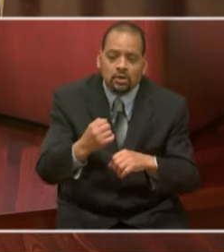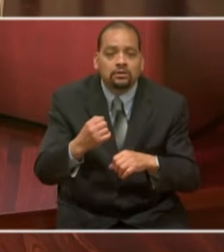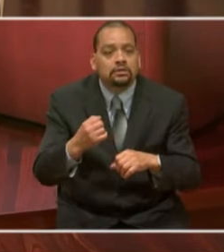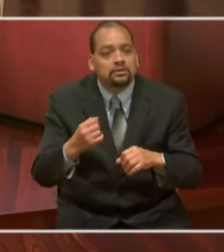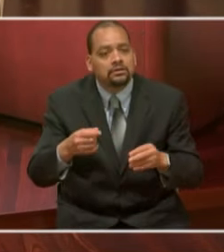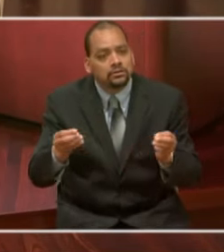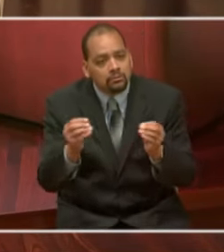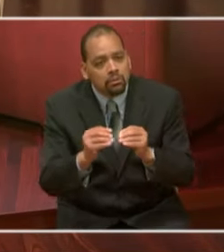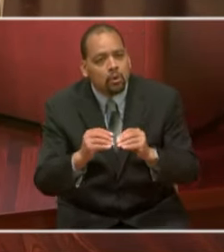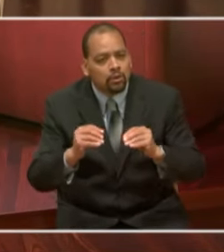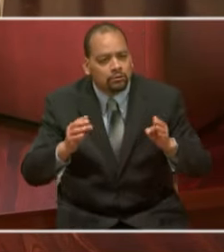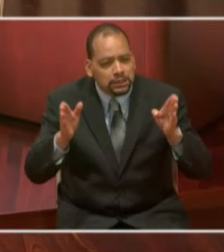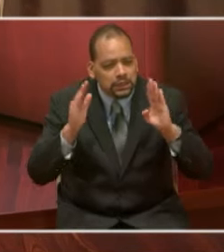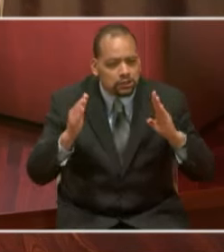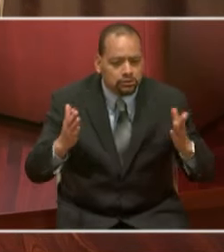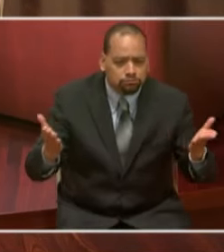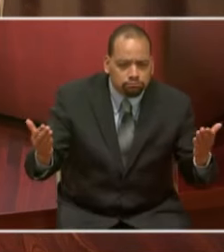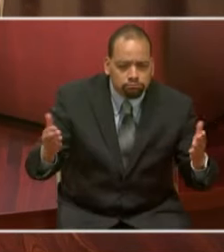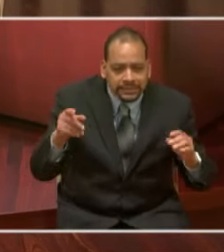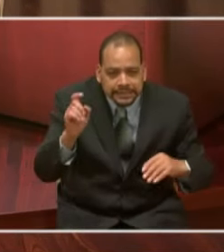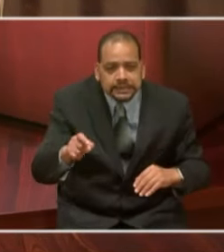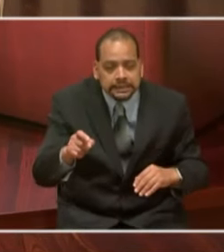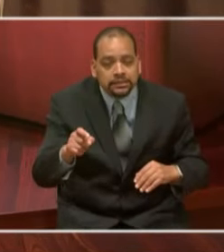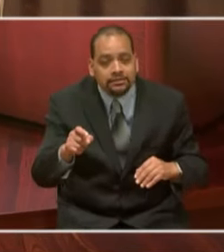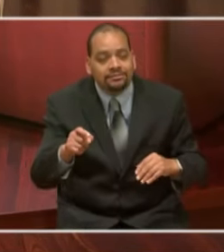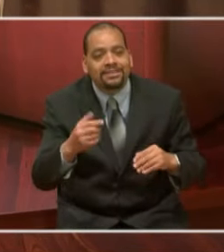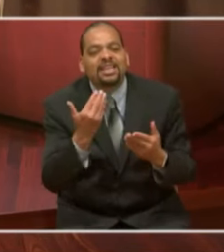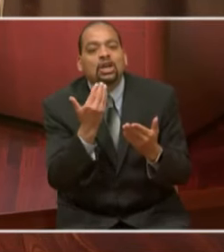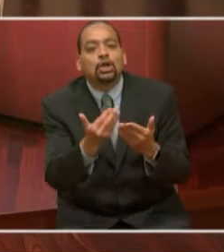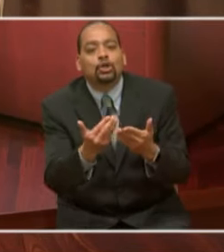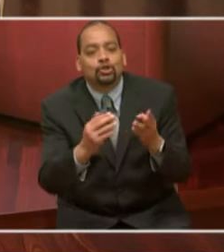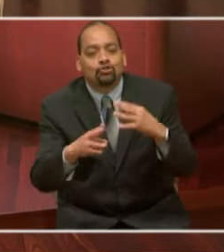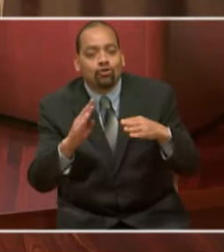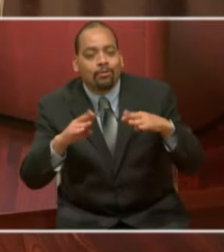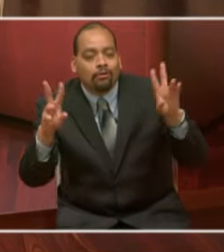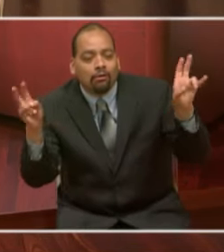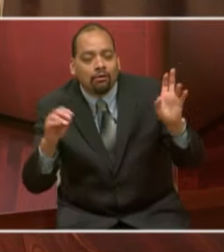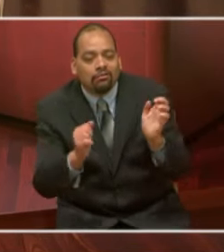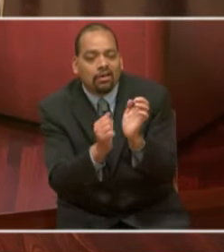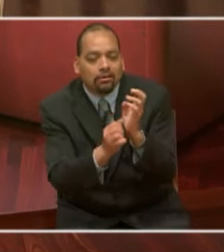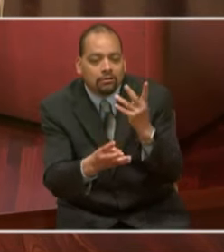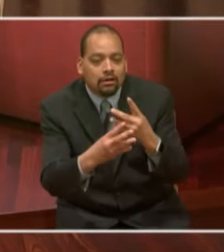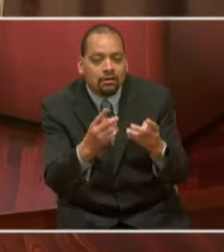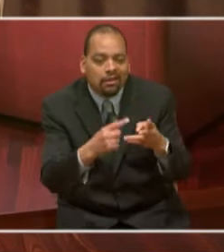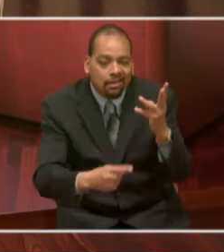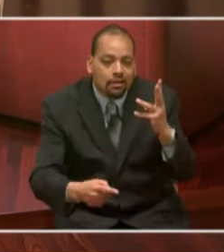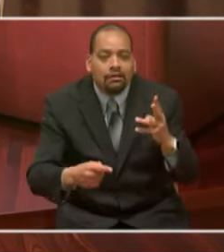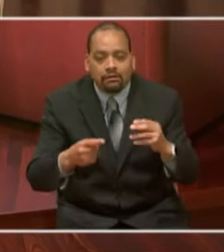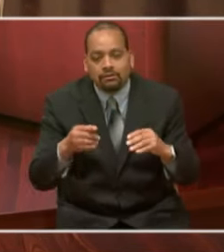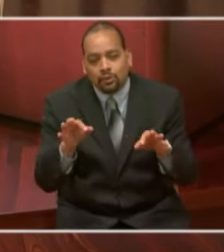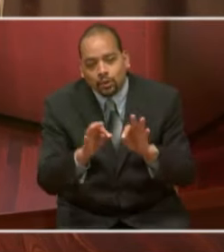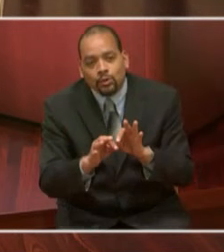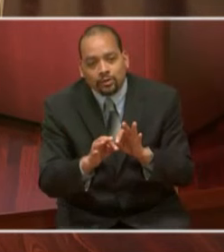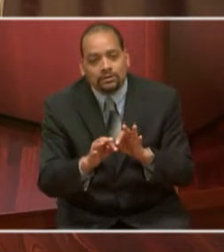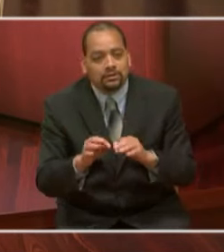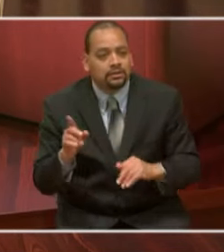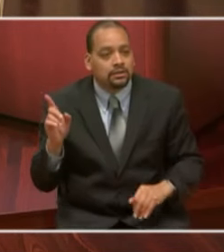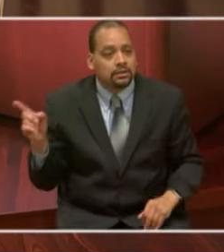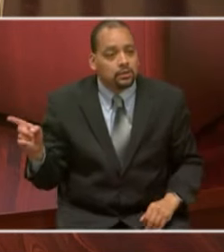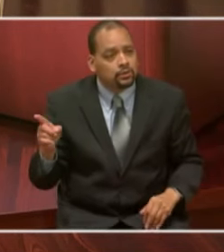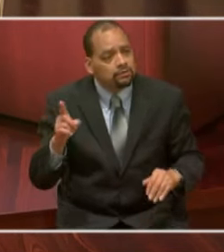everybody. just love everybody. I remember the night before the March on